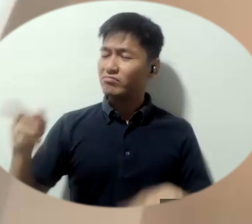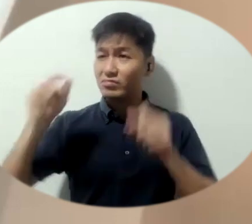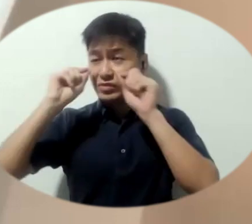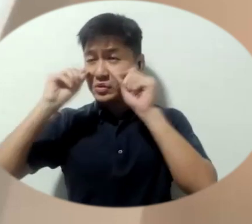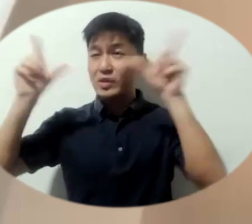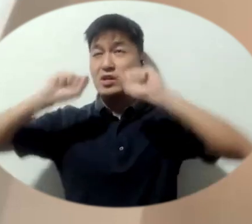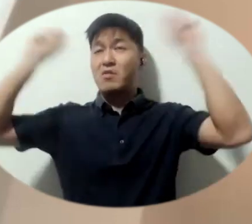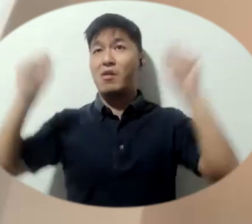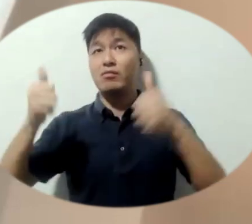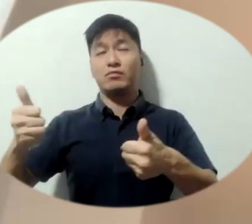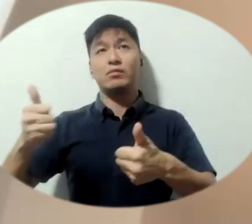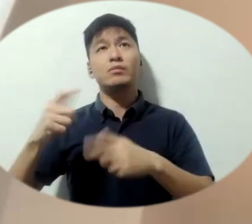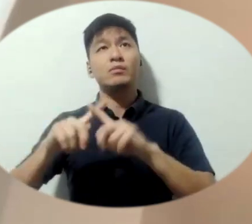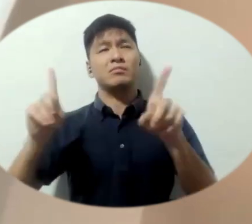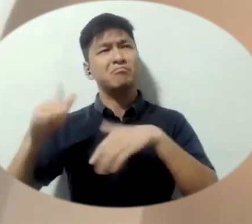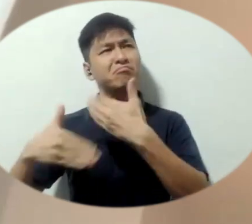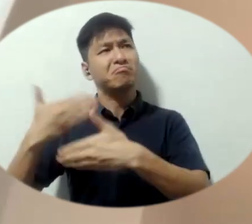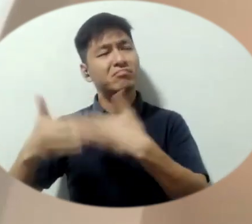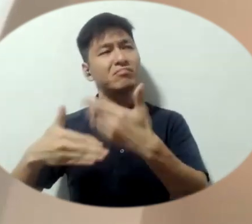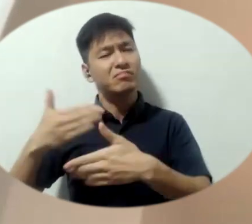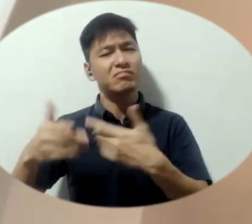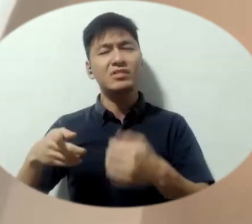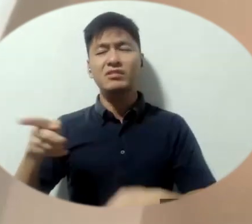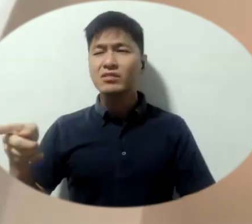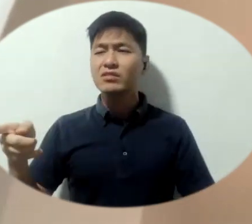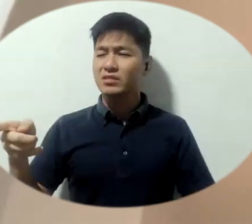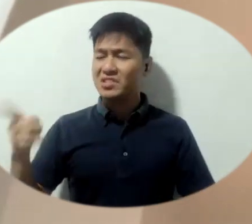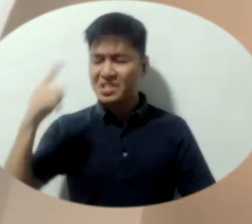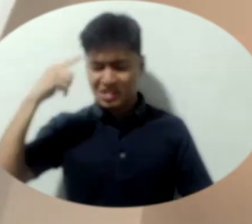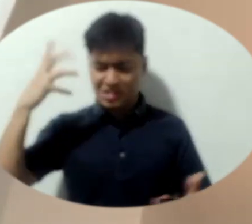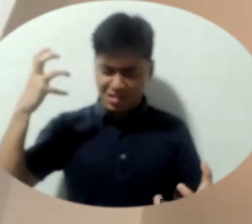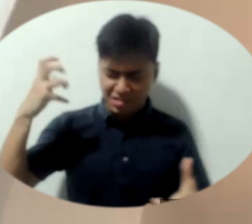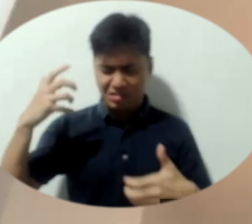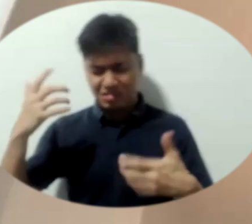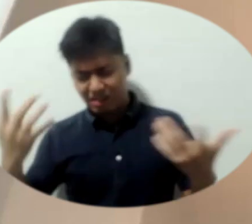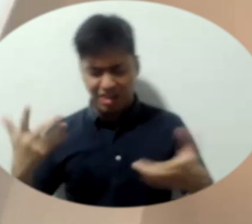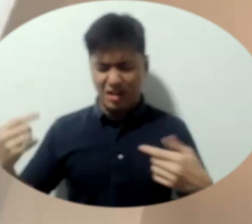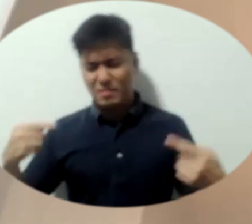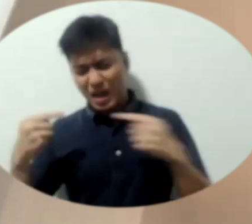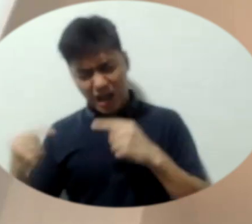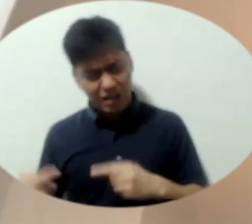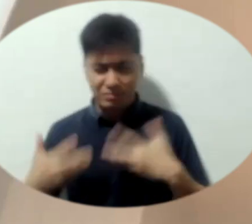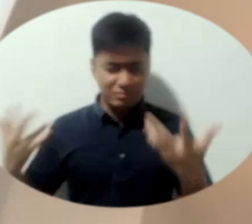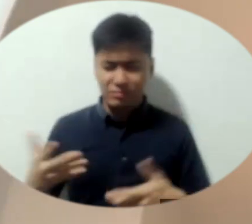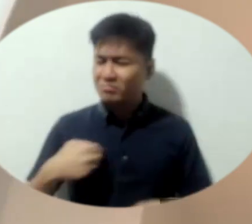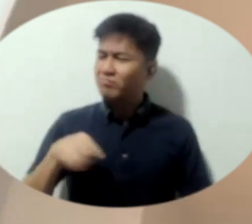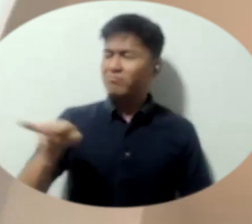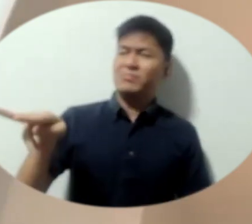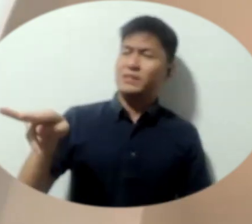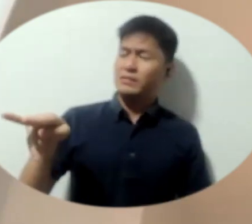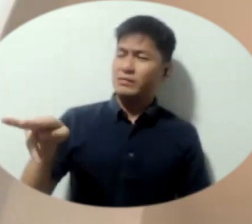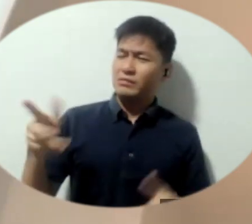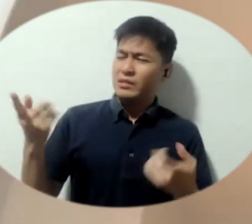she would start with all these symptoms, and we couldn't discover what was happening to her. And after